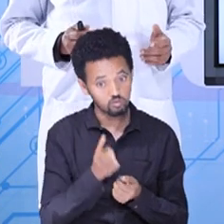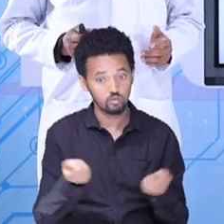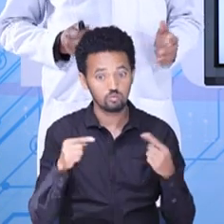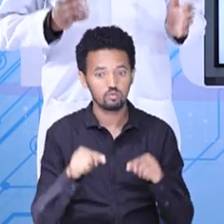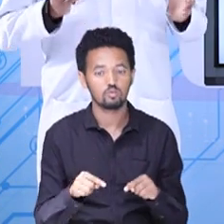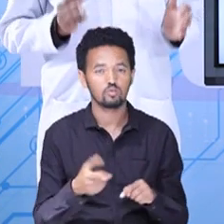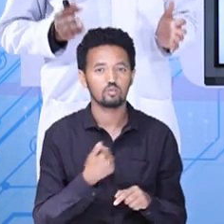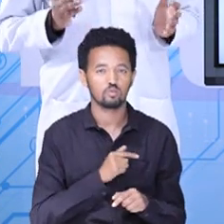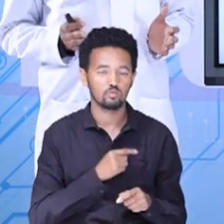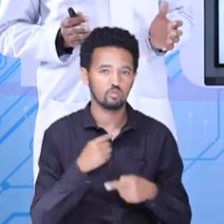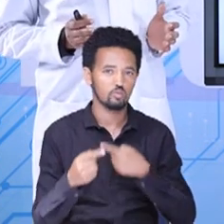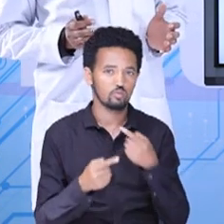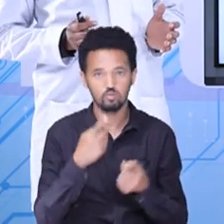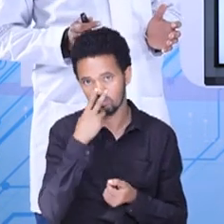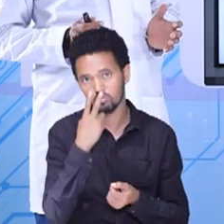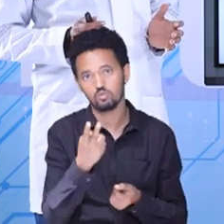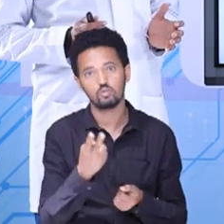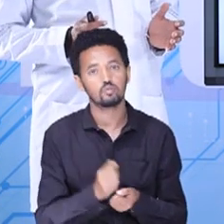Today we are going to see